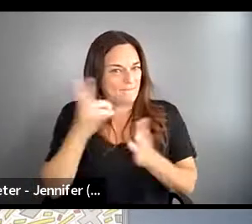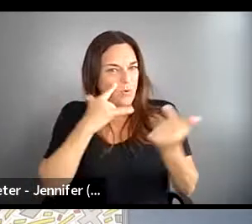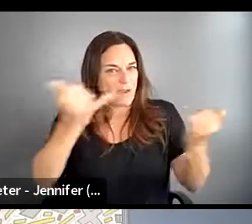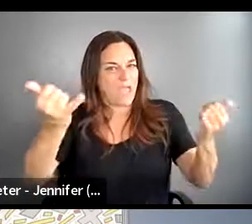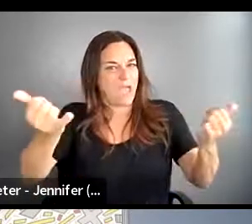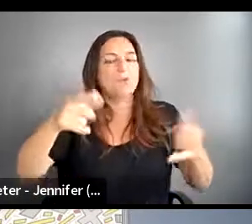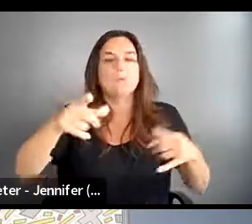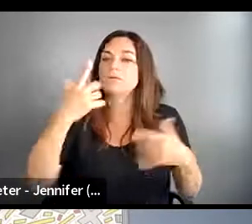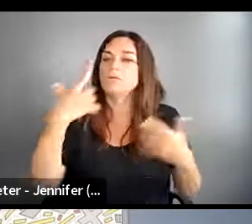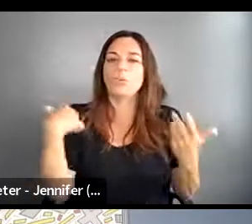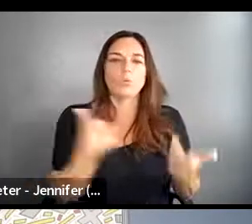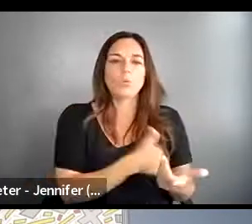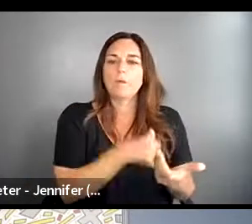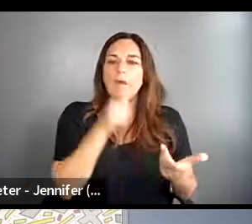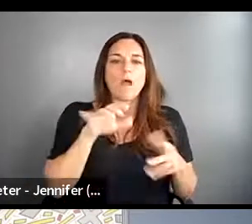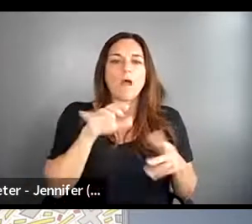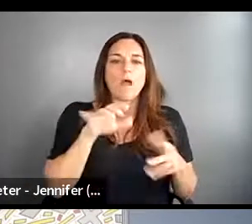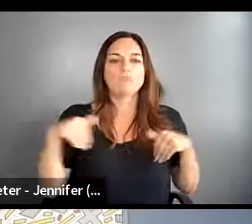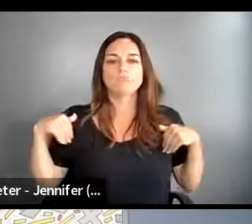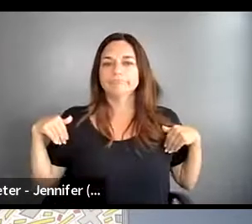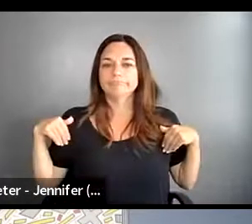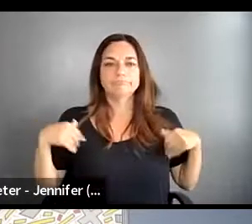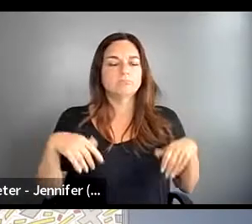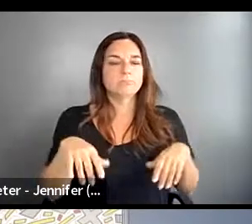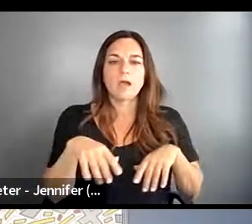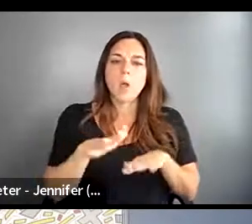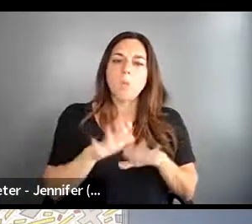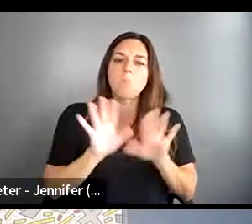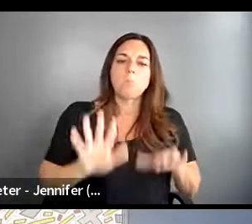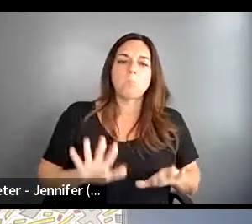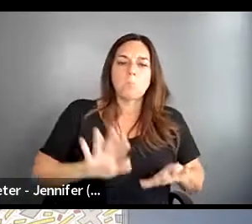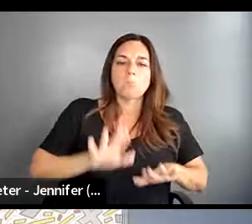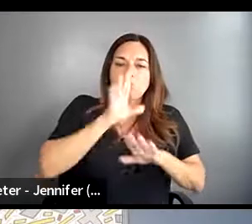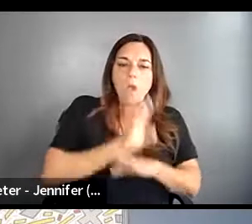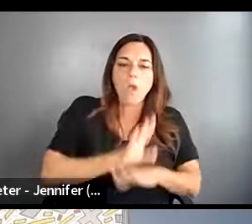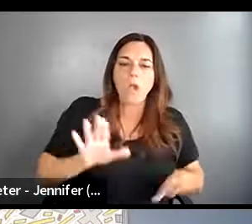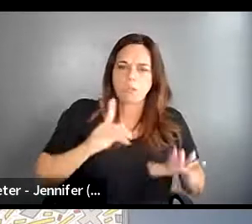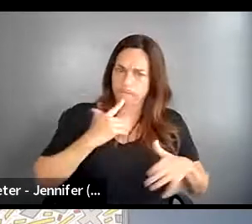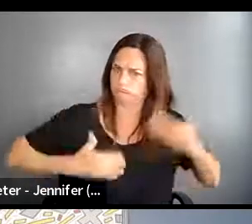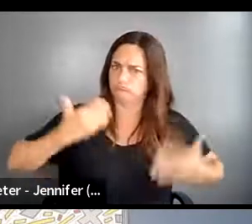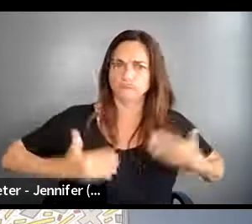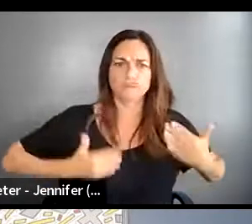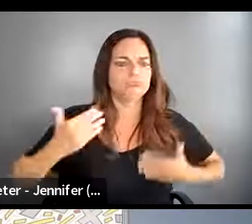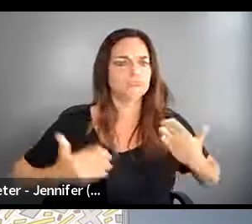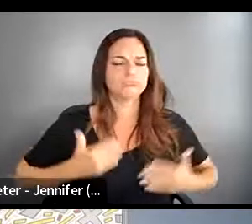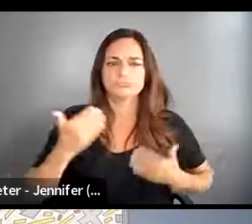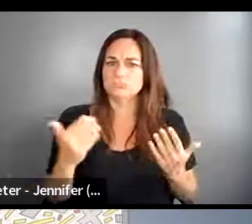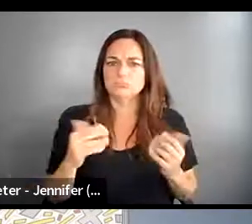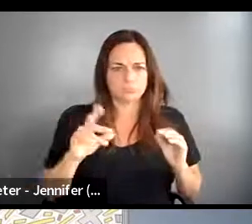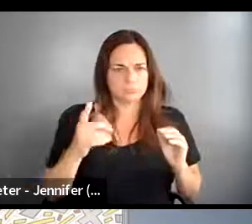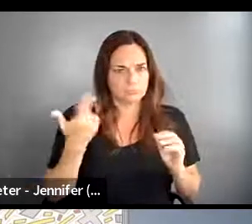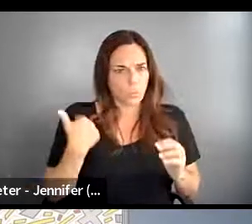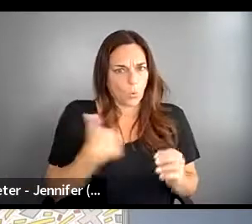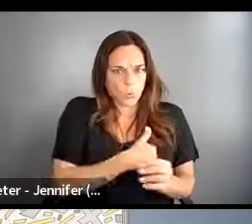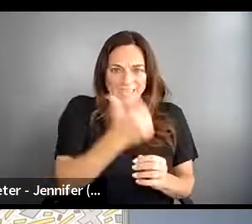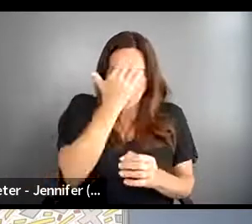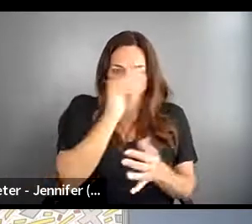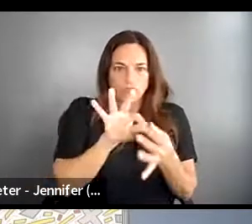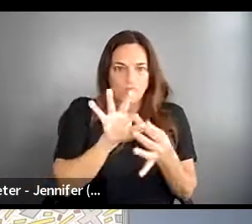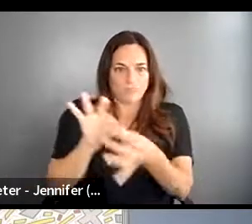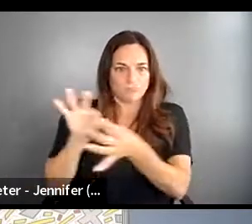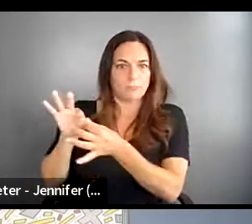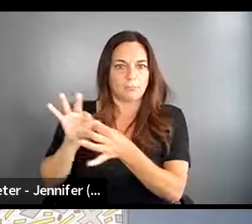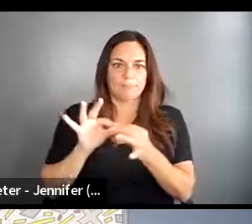not going to tone down, how progressive our bills are. We just know that relationship building just needs to